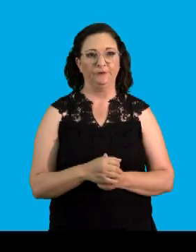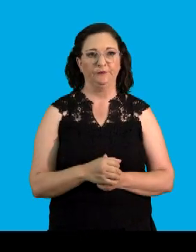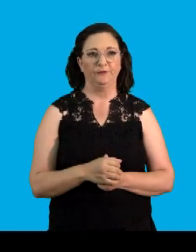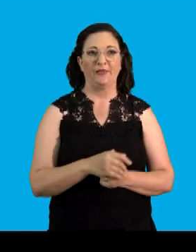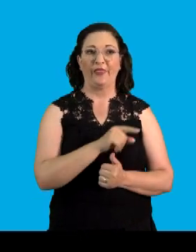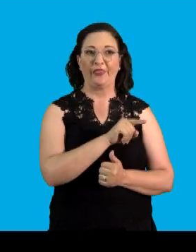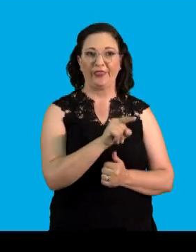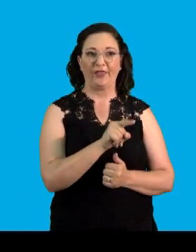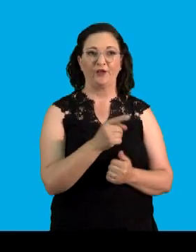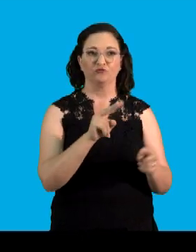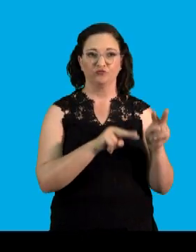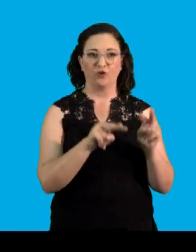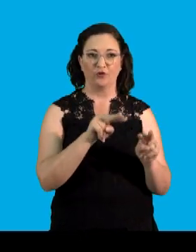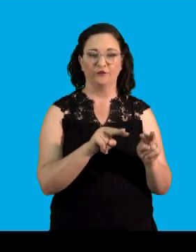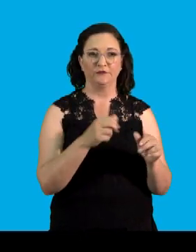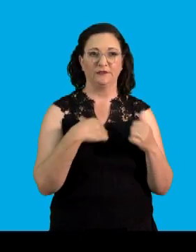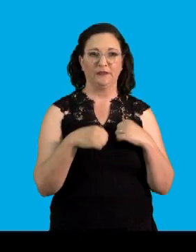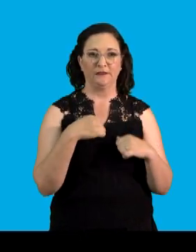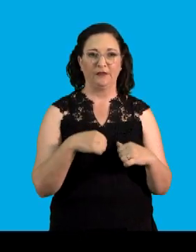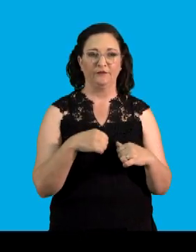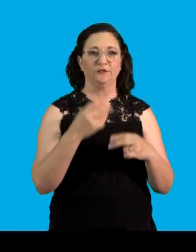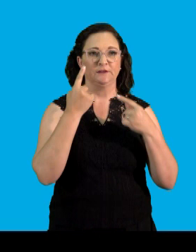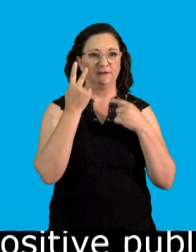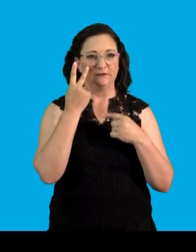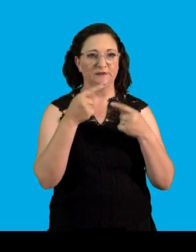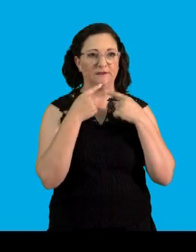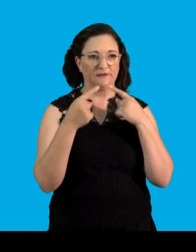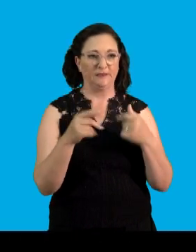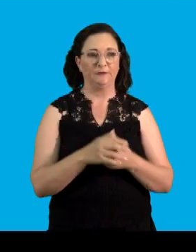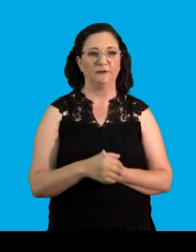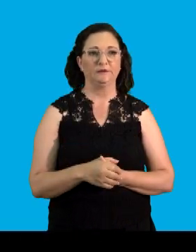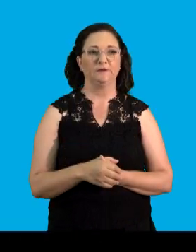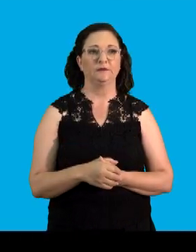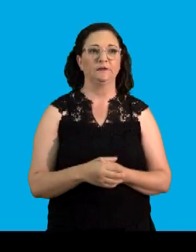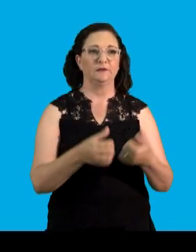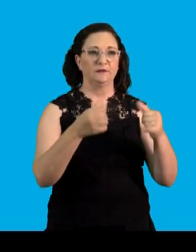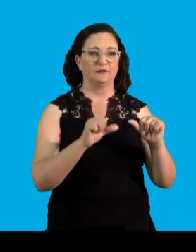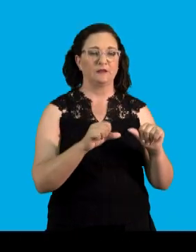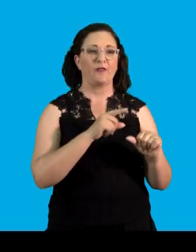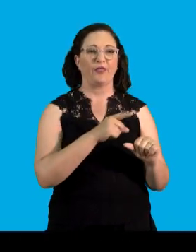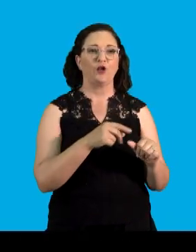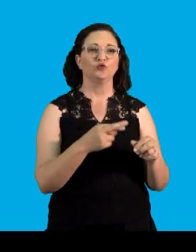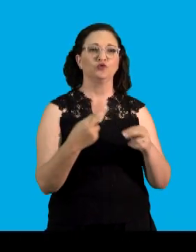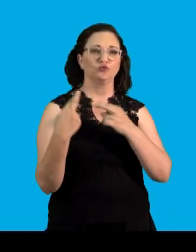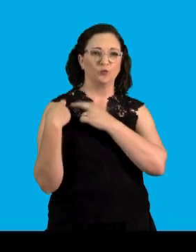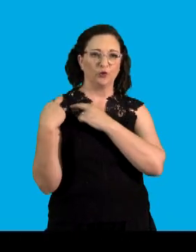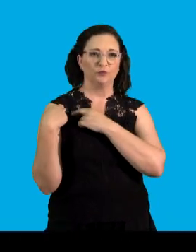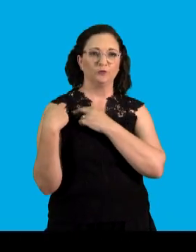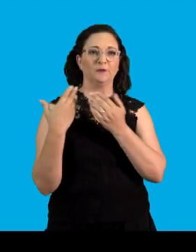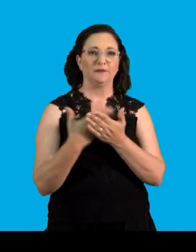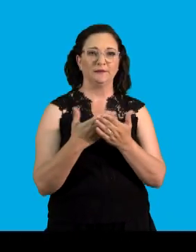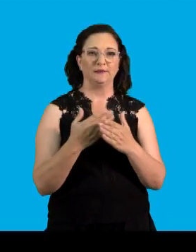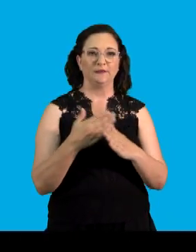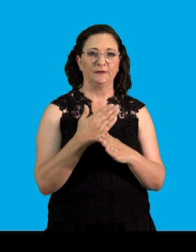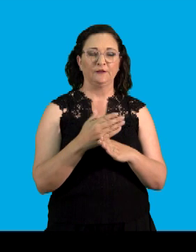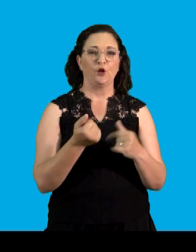They oversee the business. Let's look at the statements and then we can come up with the answers. They are responsible for creating